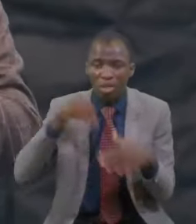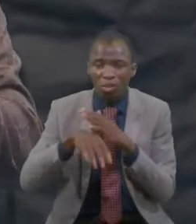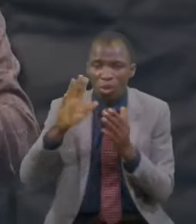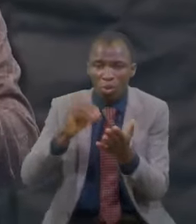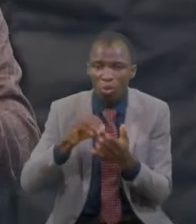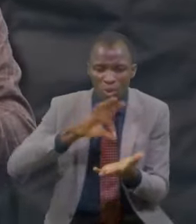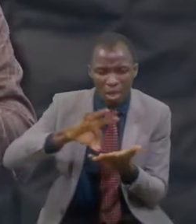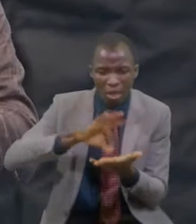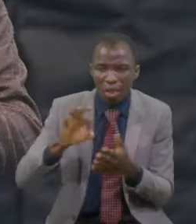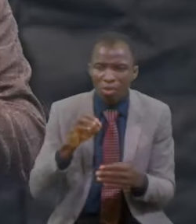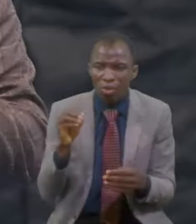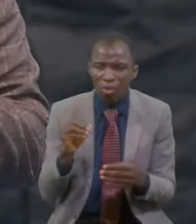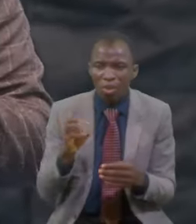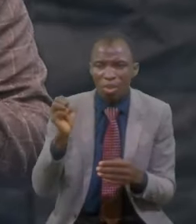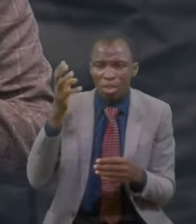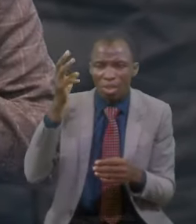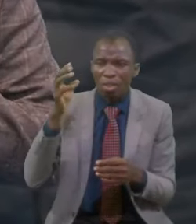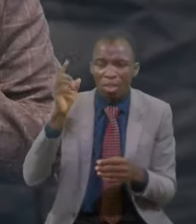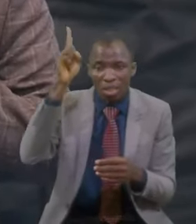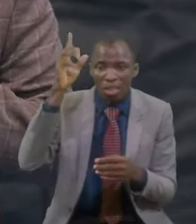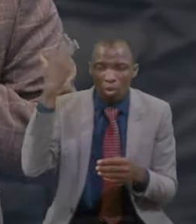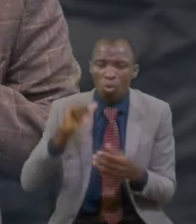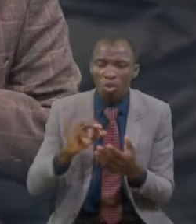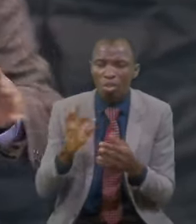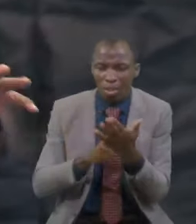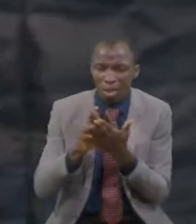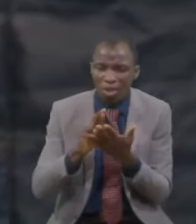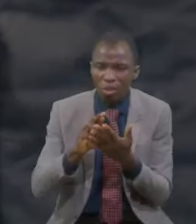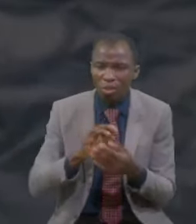was righteous, perfectly righteous,